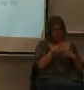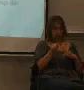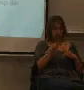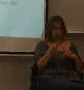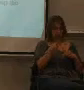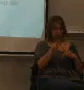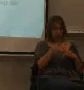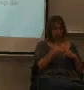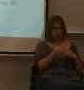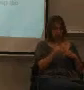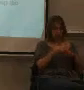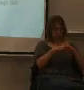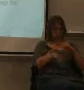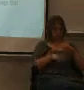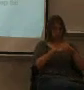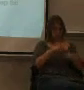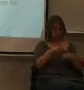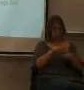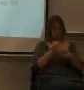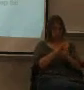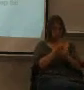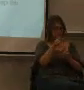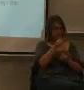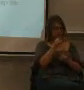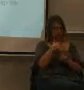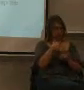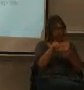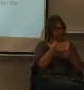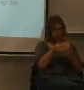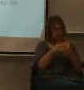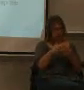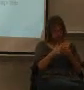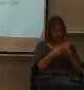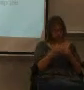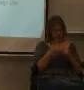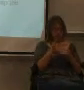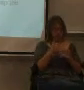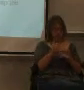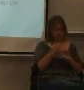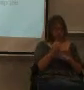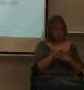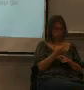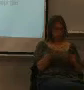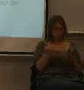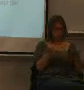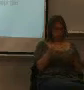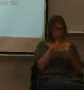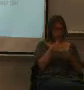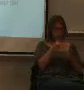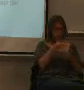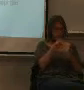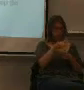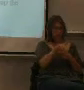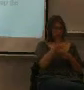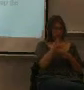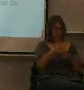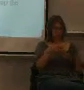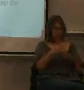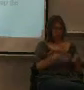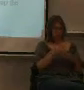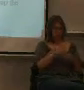below which long-term exposure shouldn't cause any problems are what set the regulatory framework as to what's allowable in things like